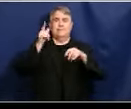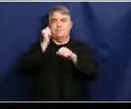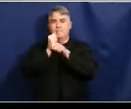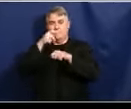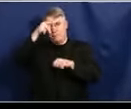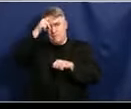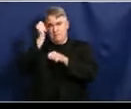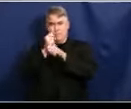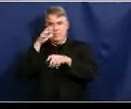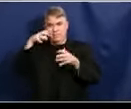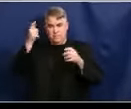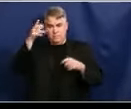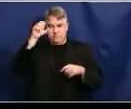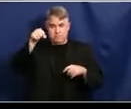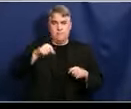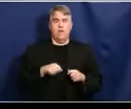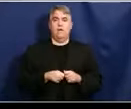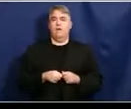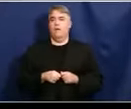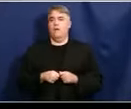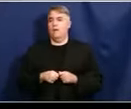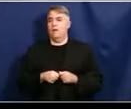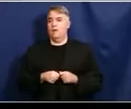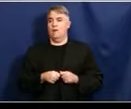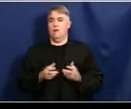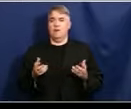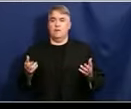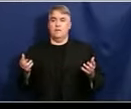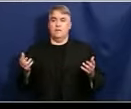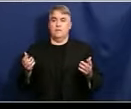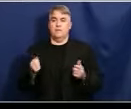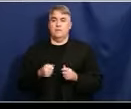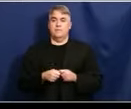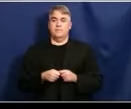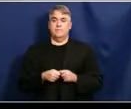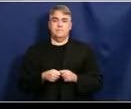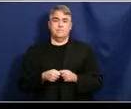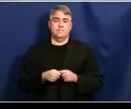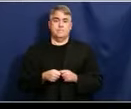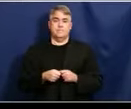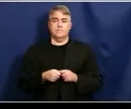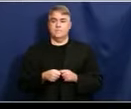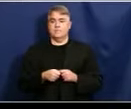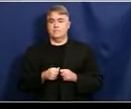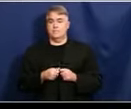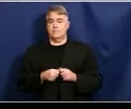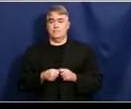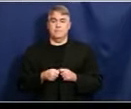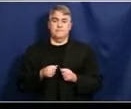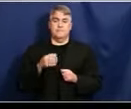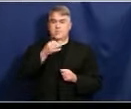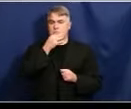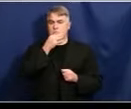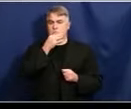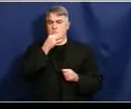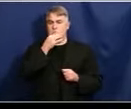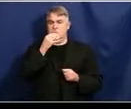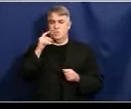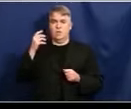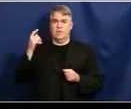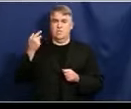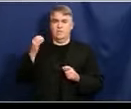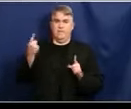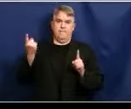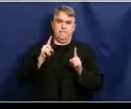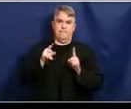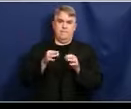an entree to for Chief Meacham to talk about the activities that they are conducting. And